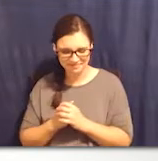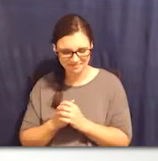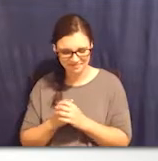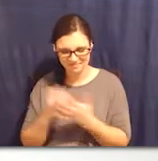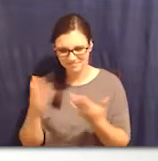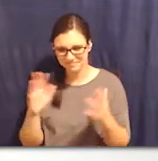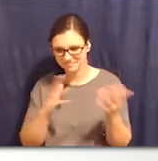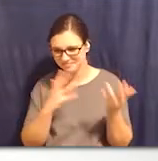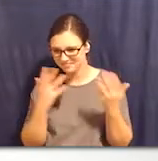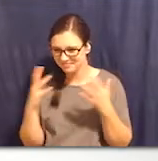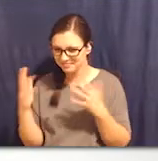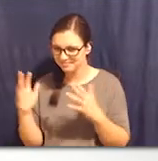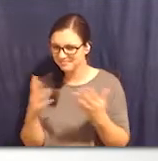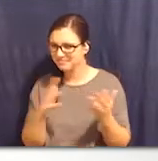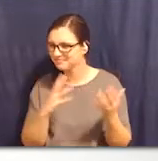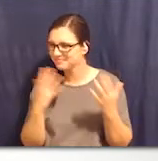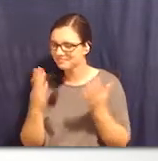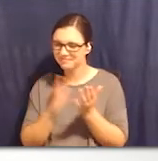years.